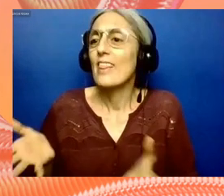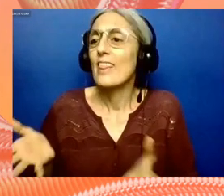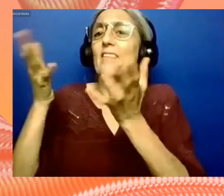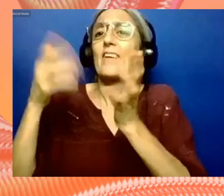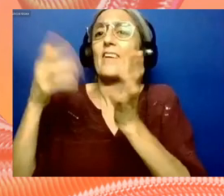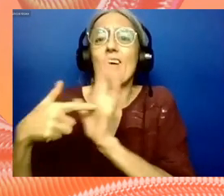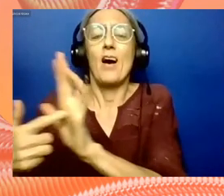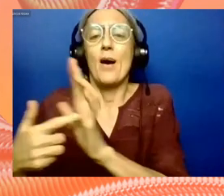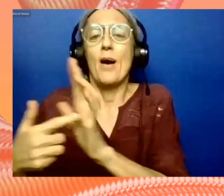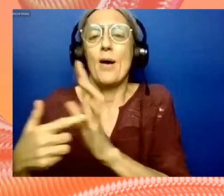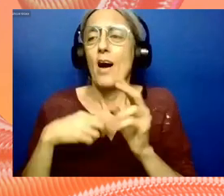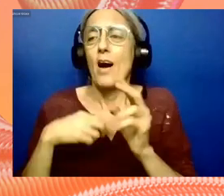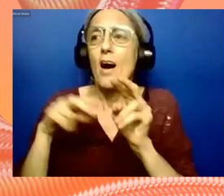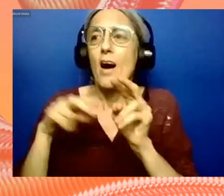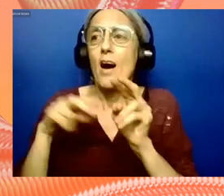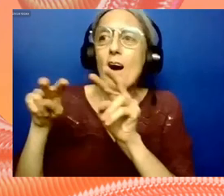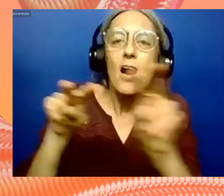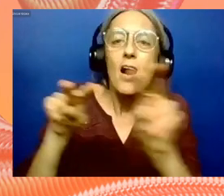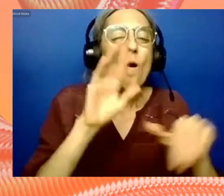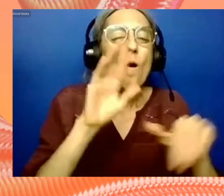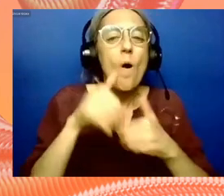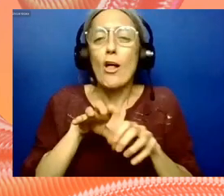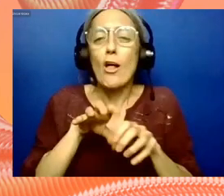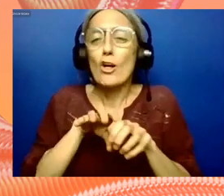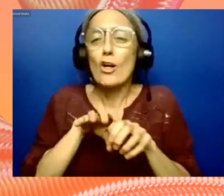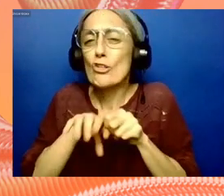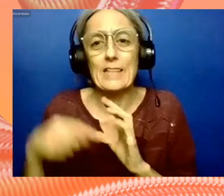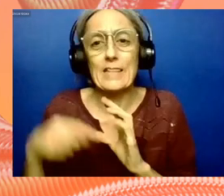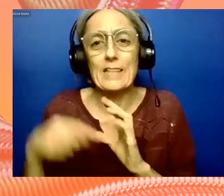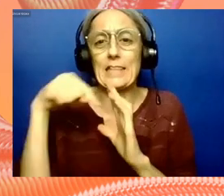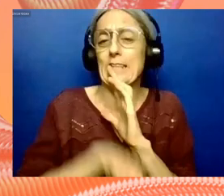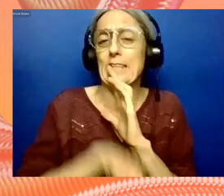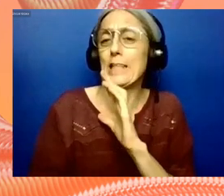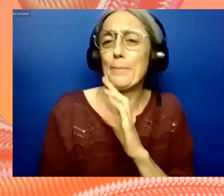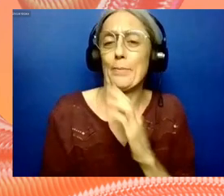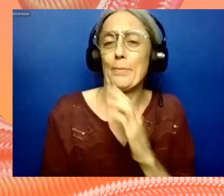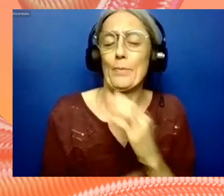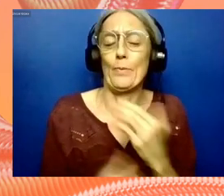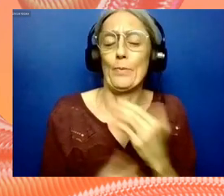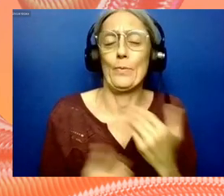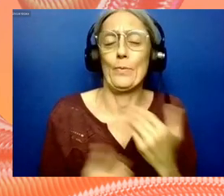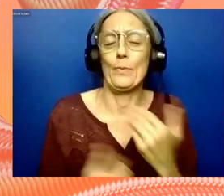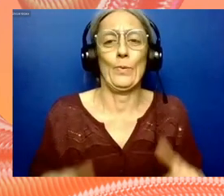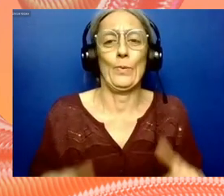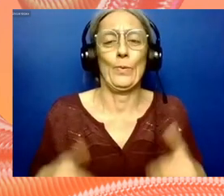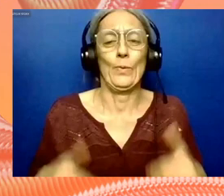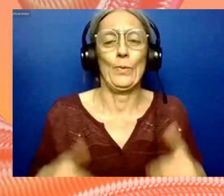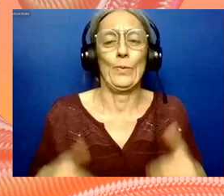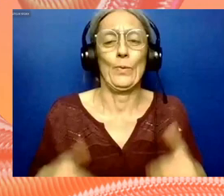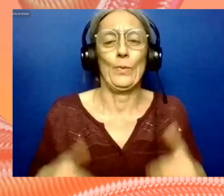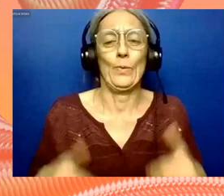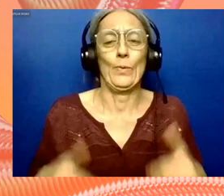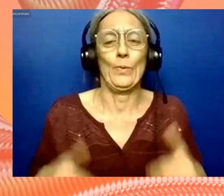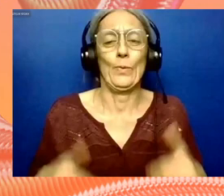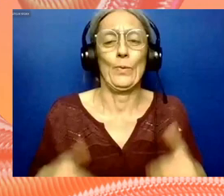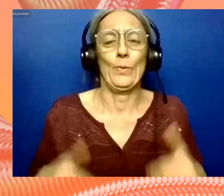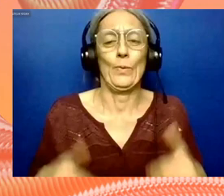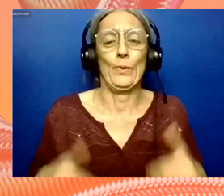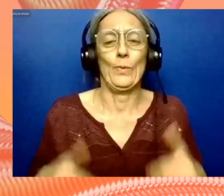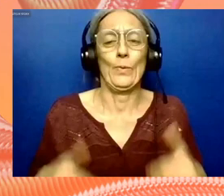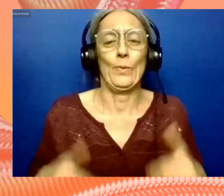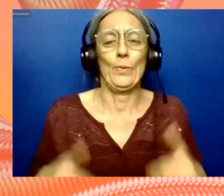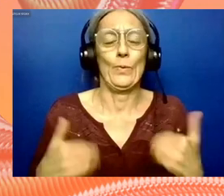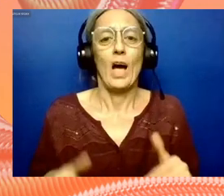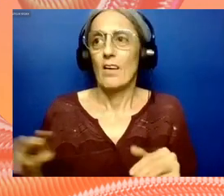so moved by us. And every day it feels like that I'm supposed to hold that whole